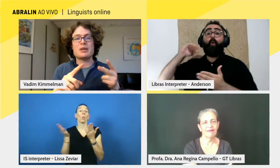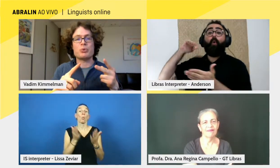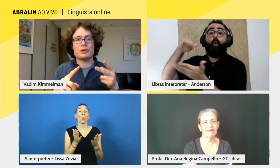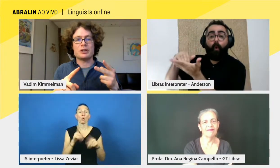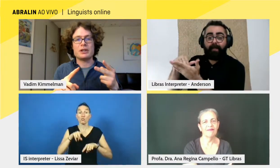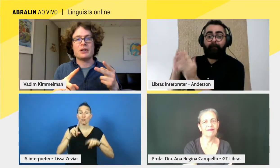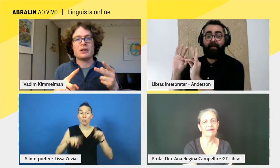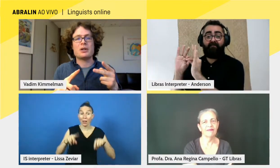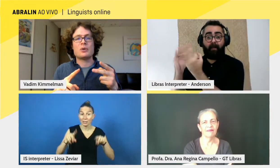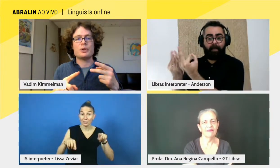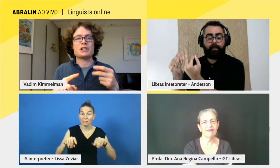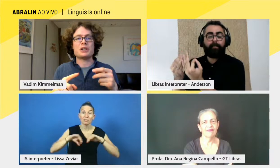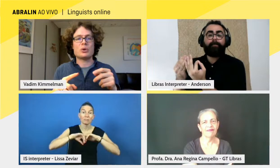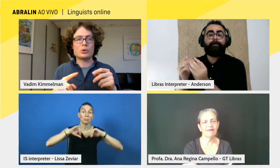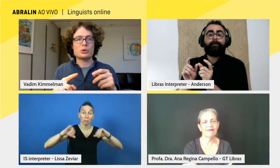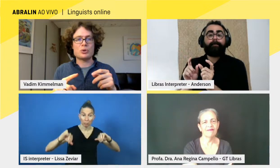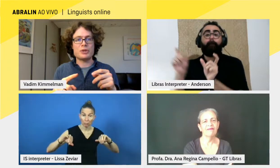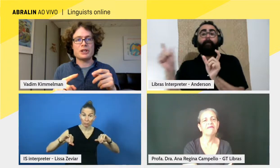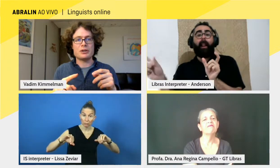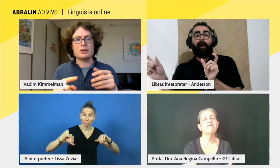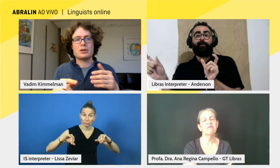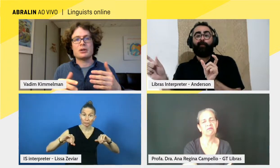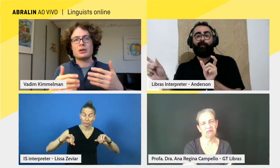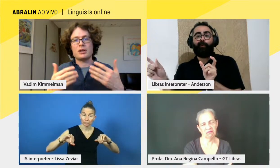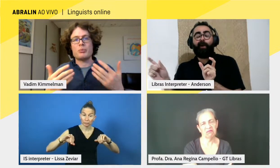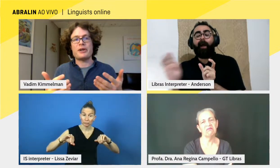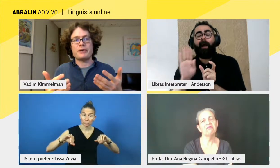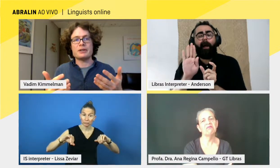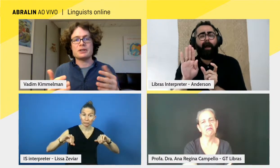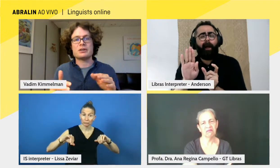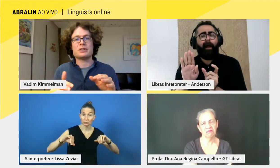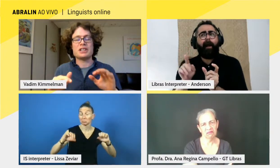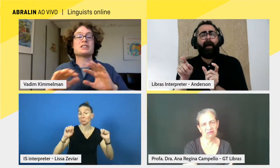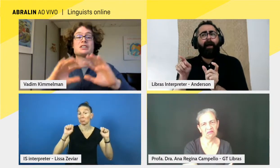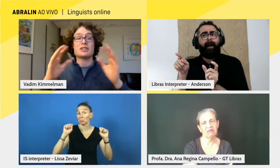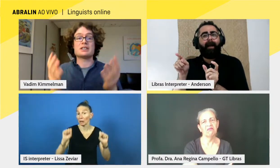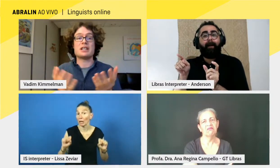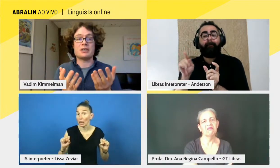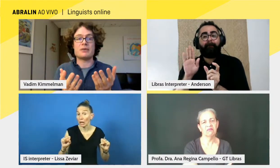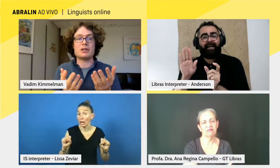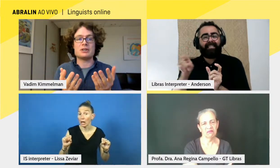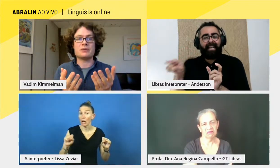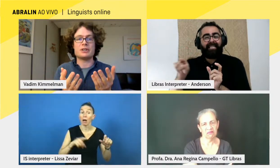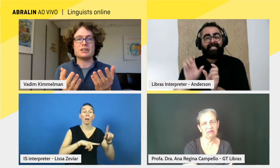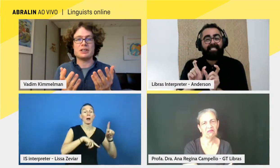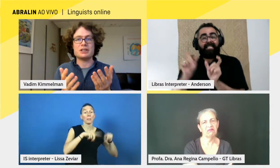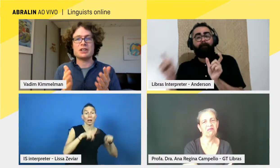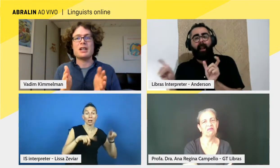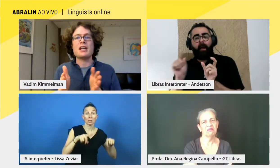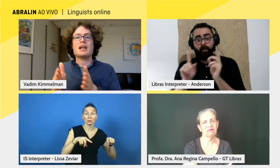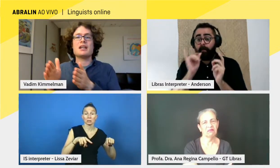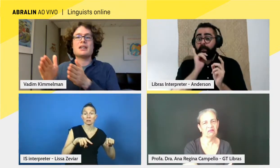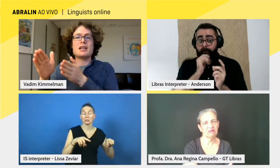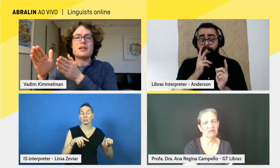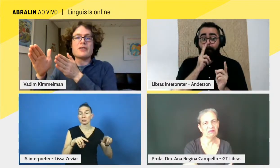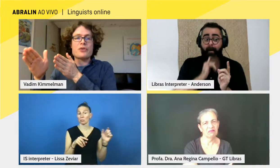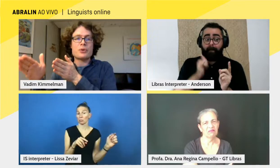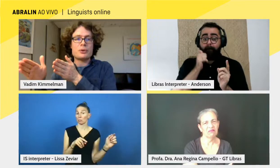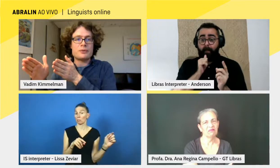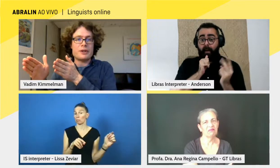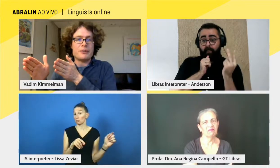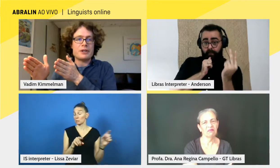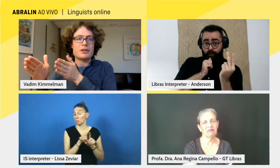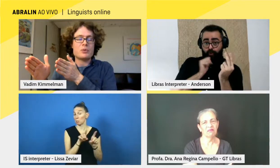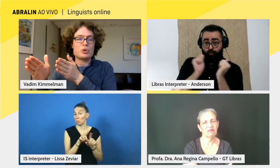relative separately, which can also mean parents, just the sign relative in isolation. And then